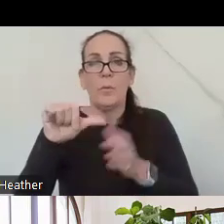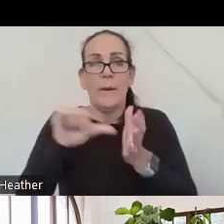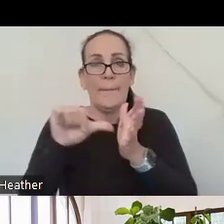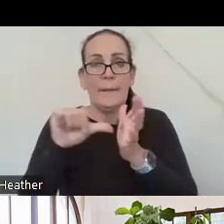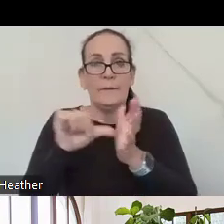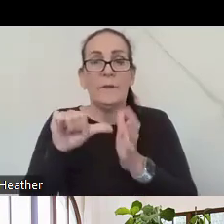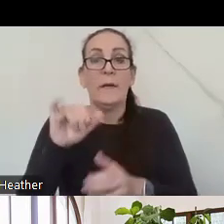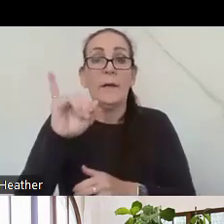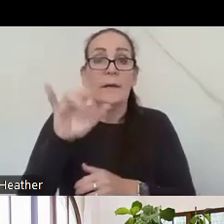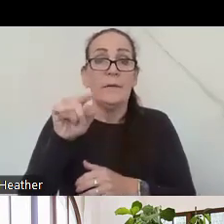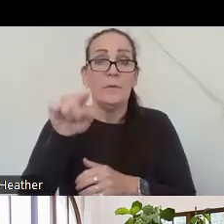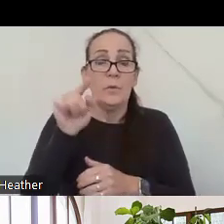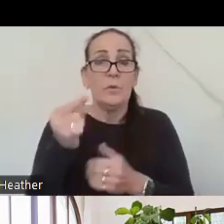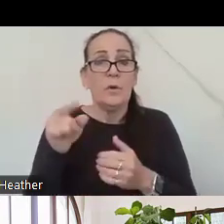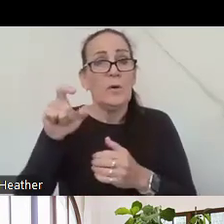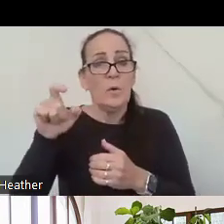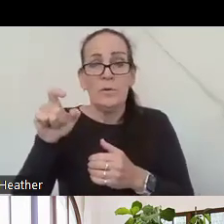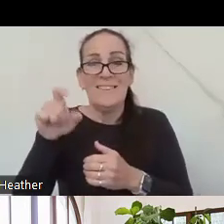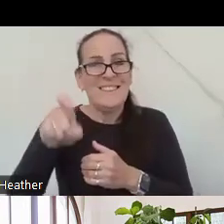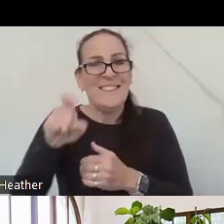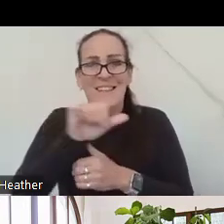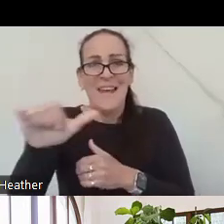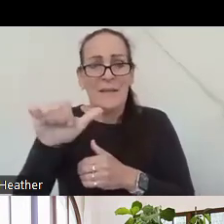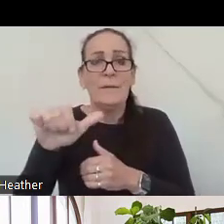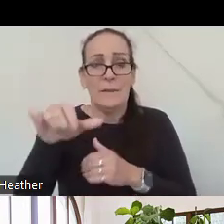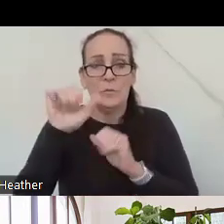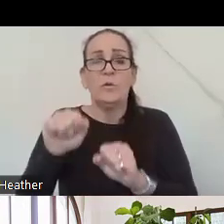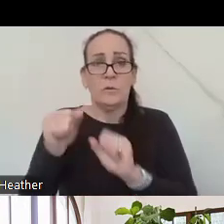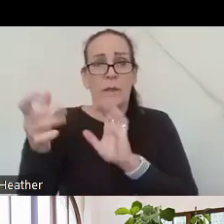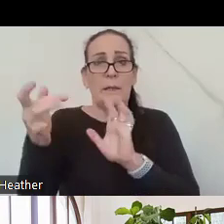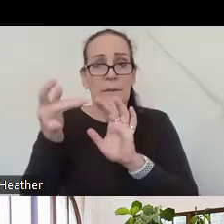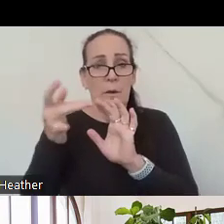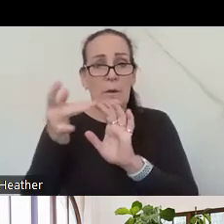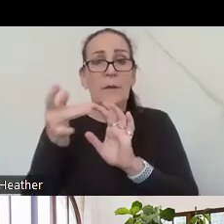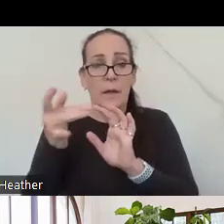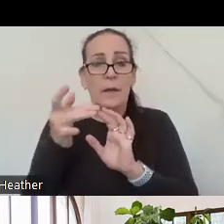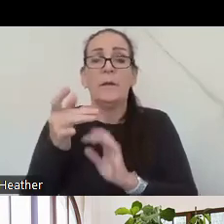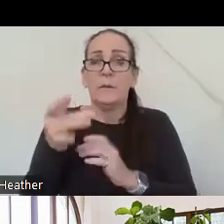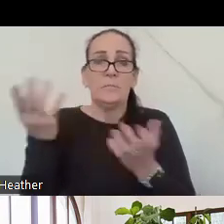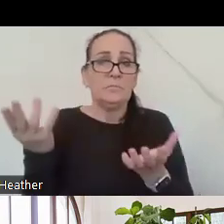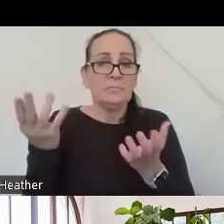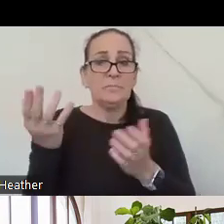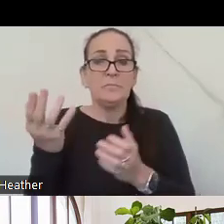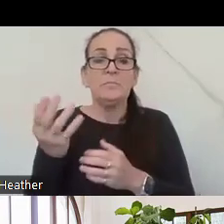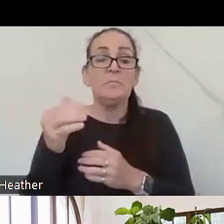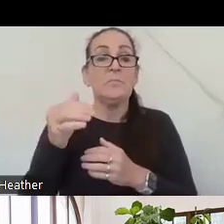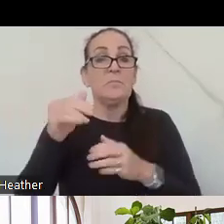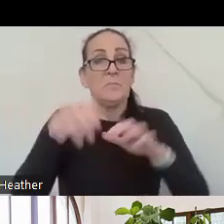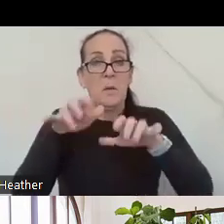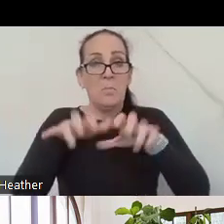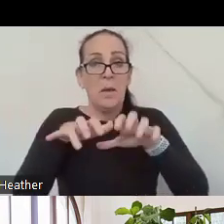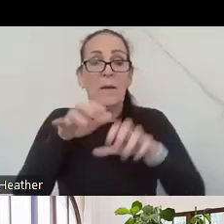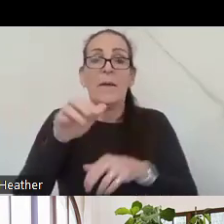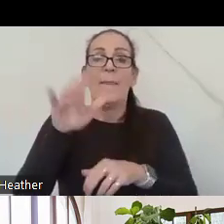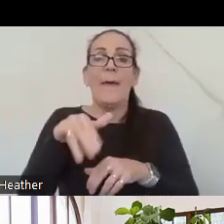which caregiver resource center services your area, you can just drop in the zip code or county